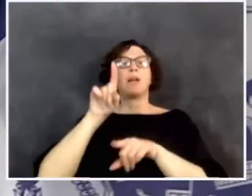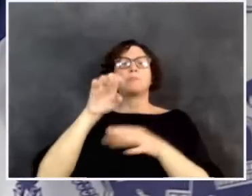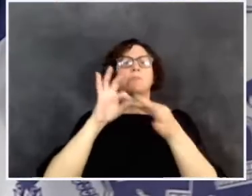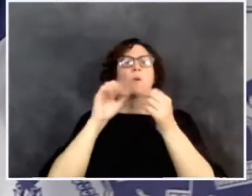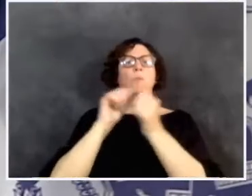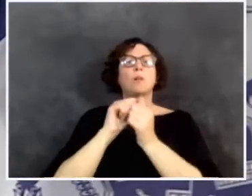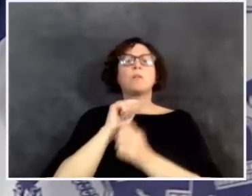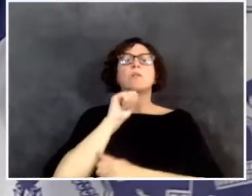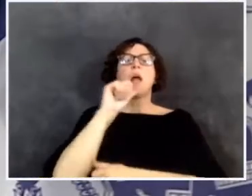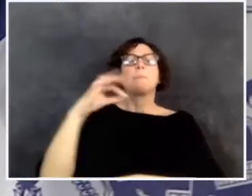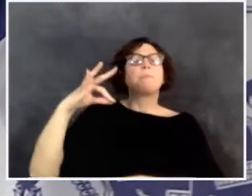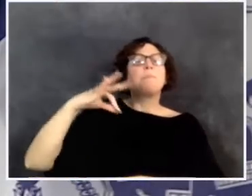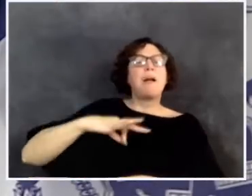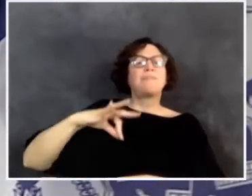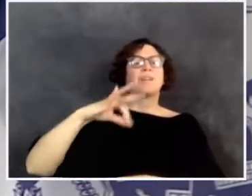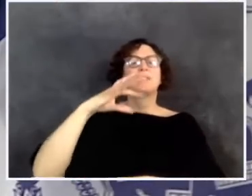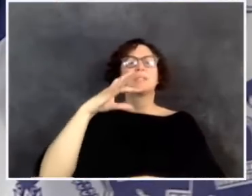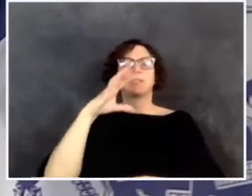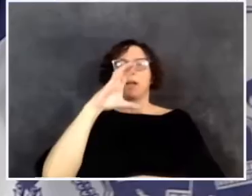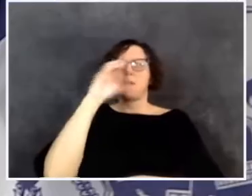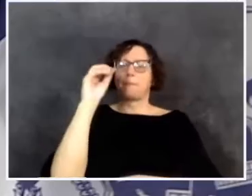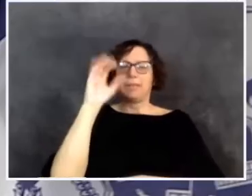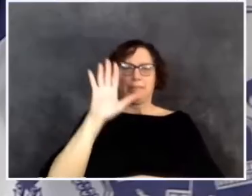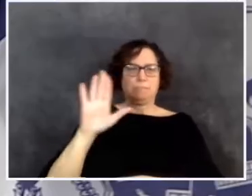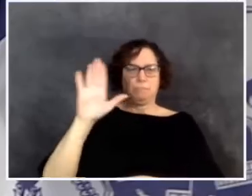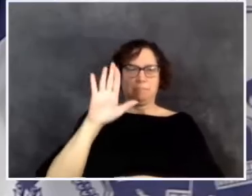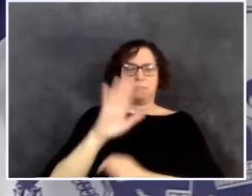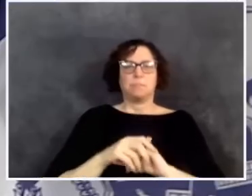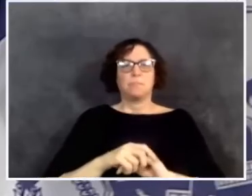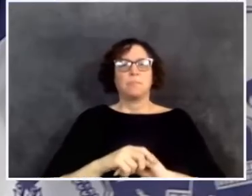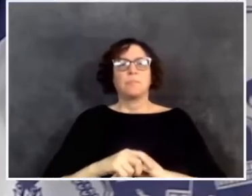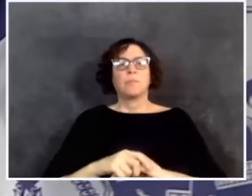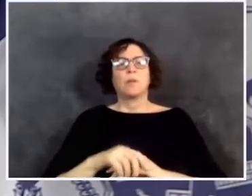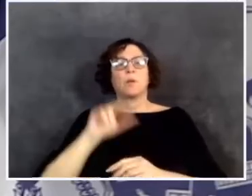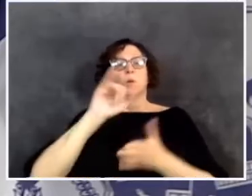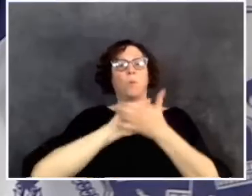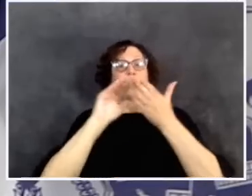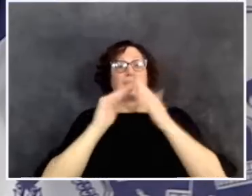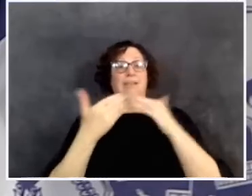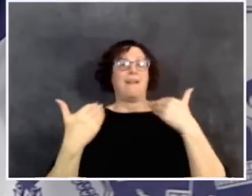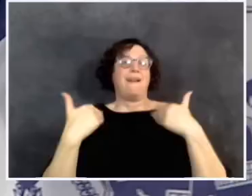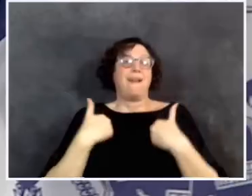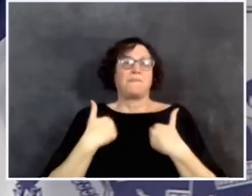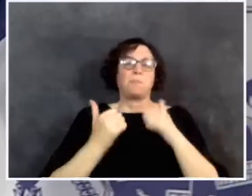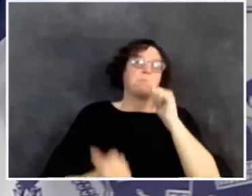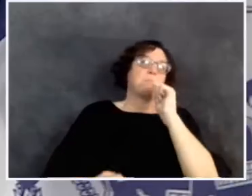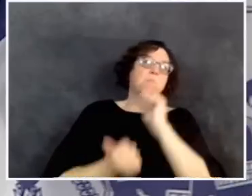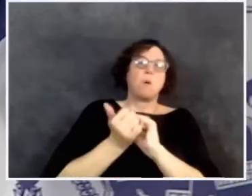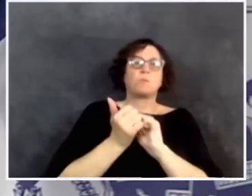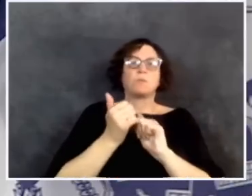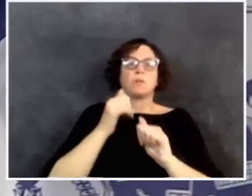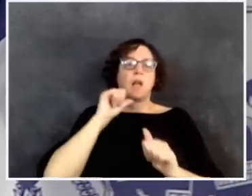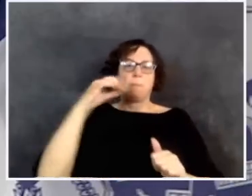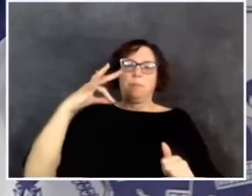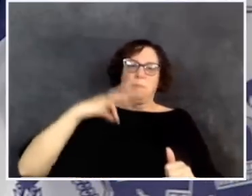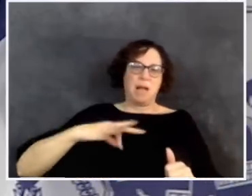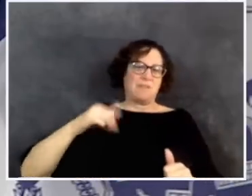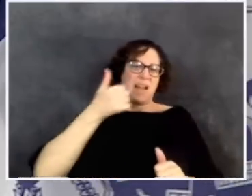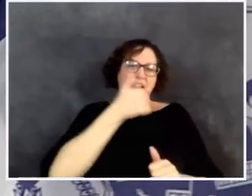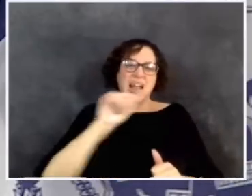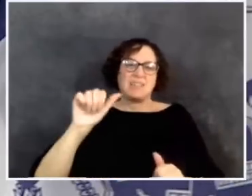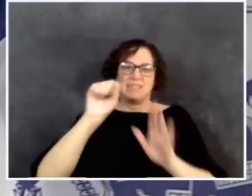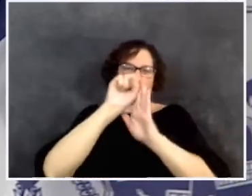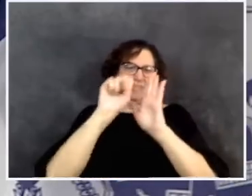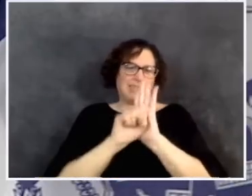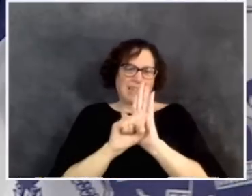city has the strongest nonprofit network, community-based organization network, any place in this country by far. It is one